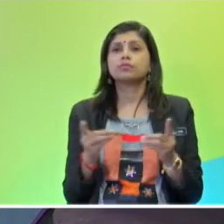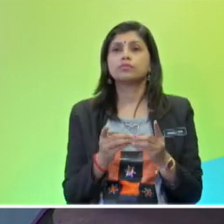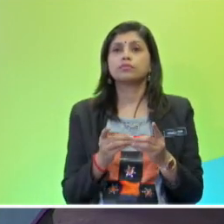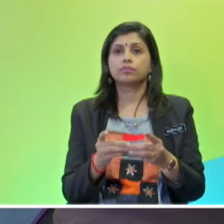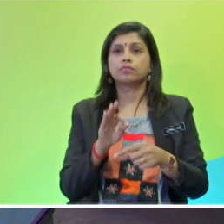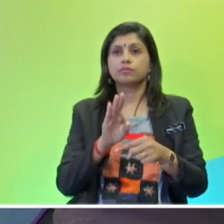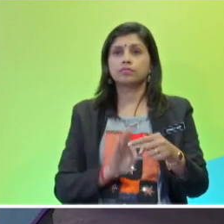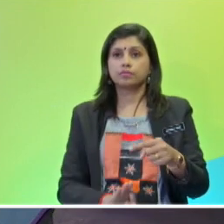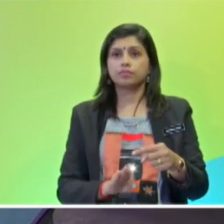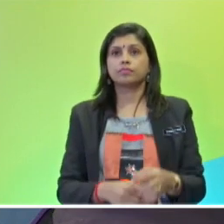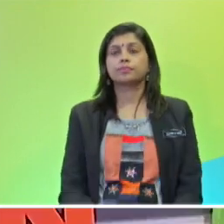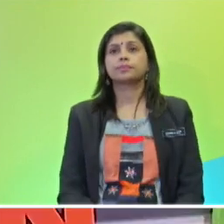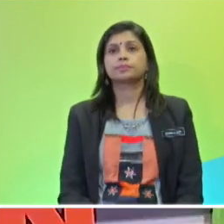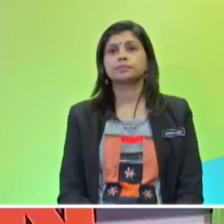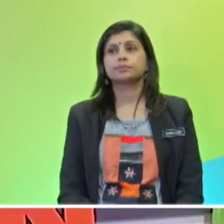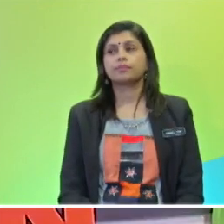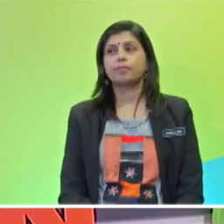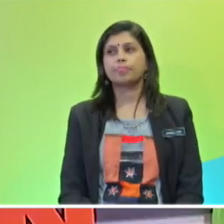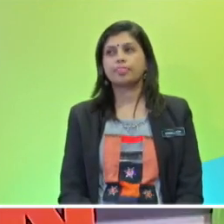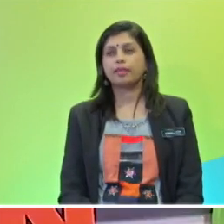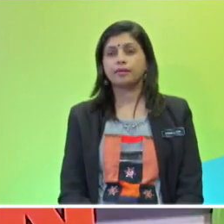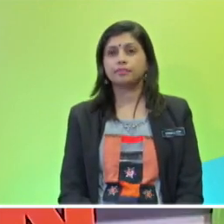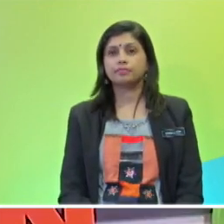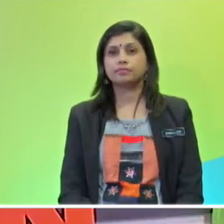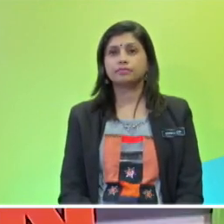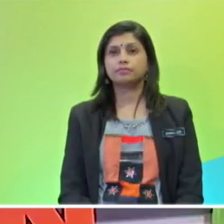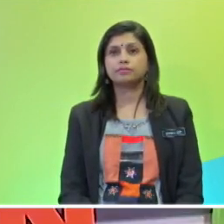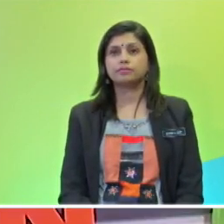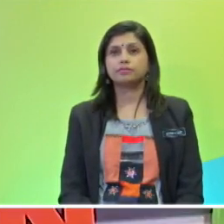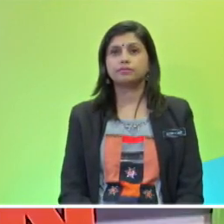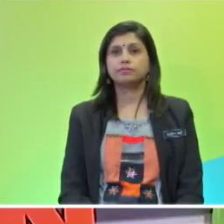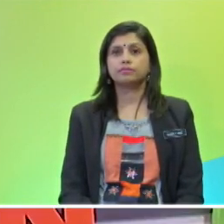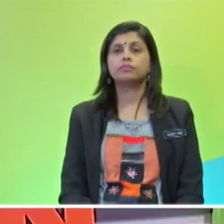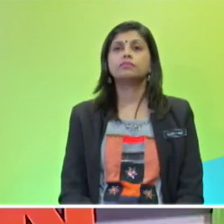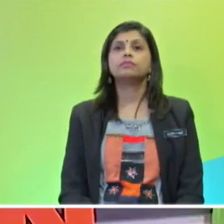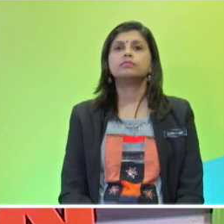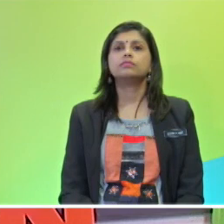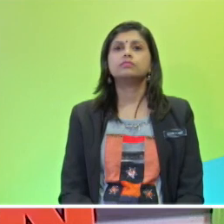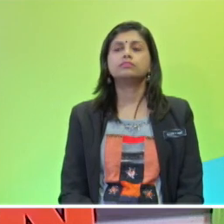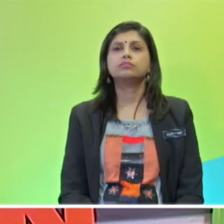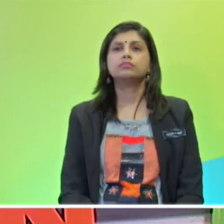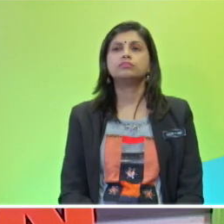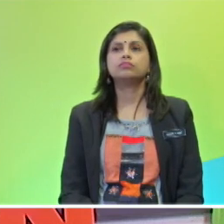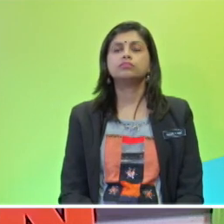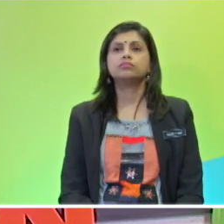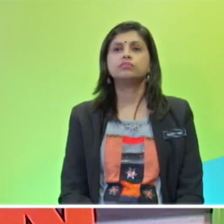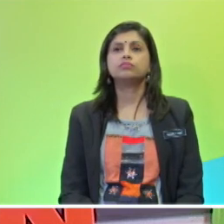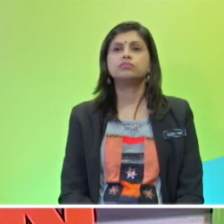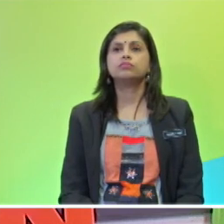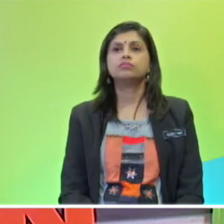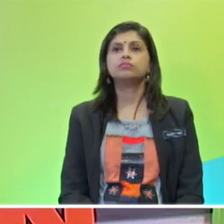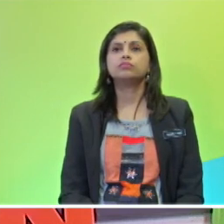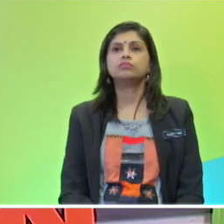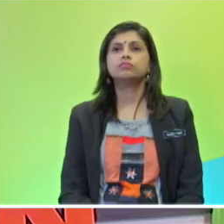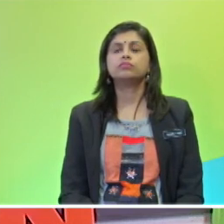clever. Okay, so that mixed number we have to convert into improper fraction. So then we get 26 over